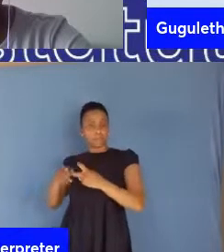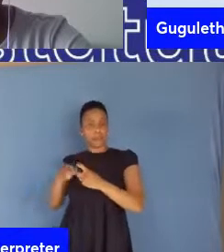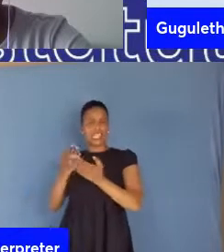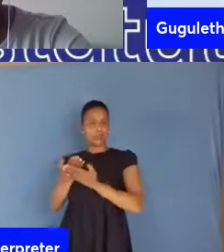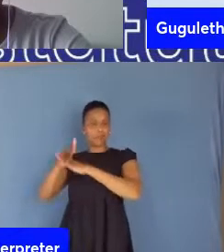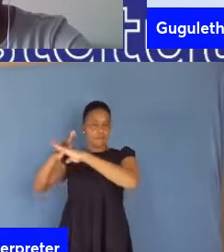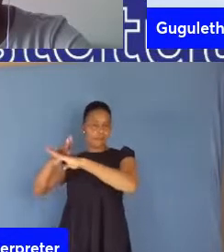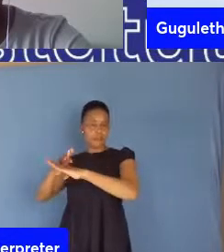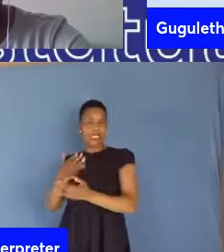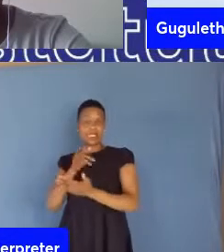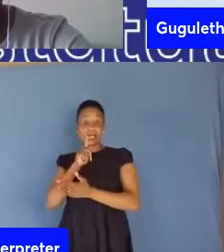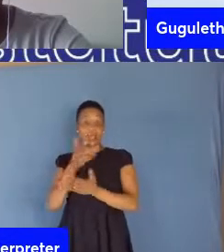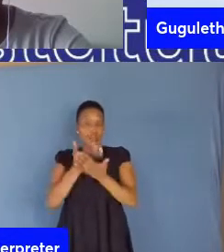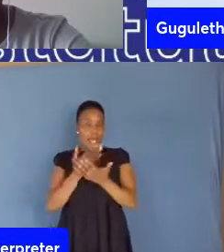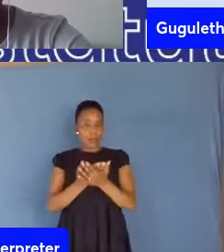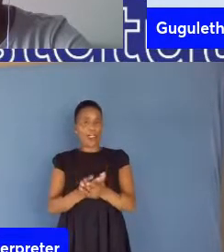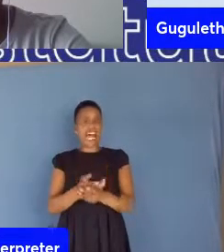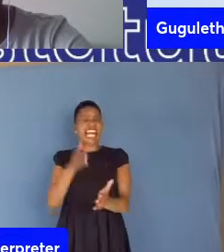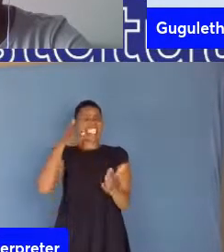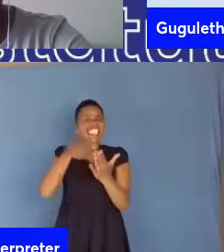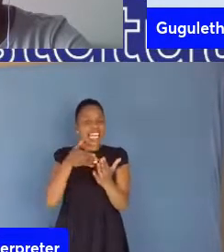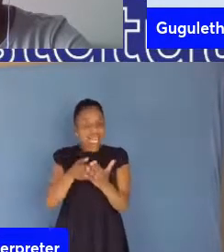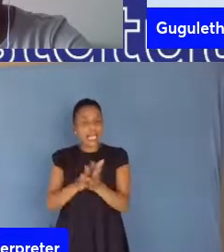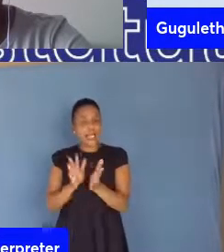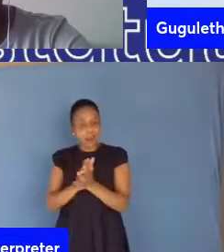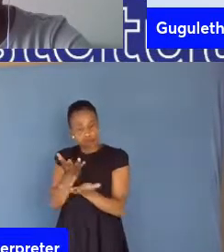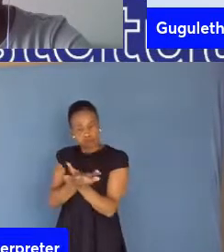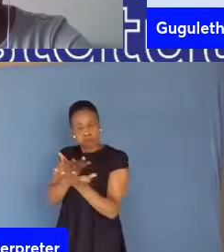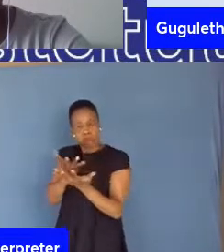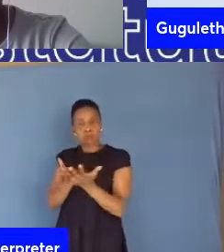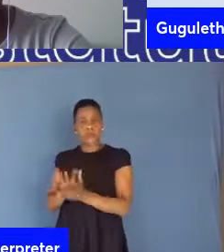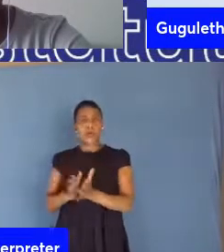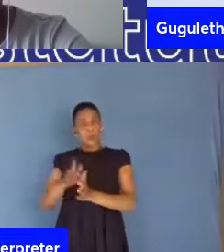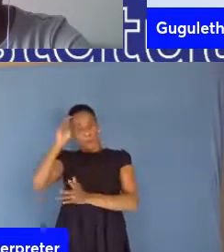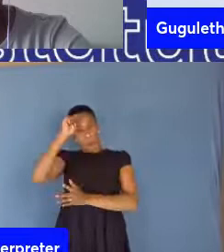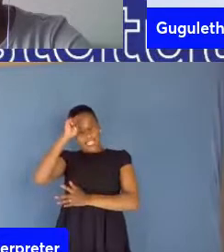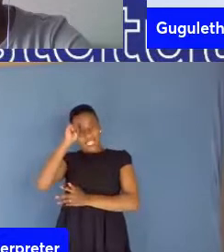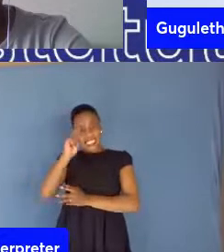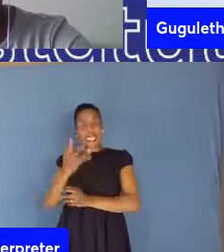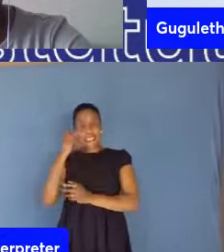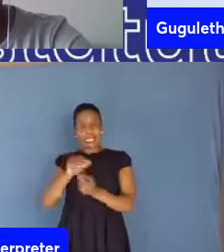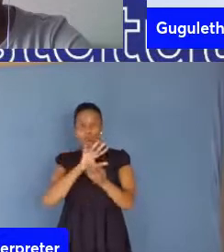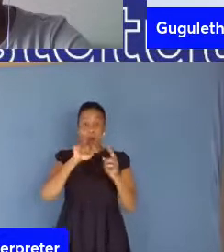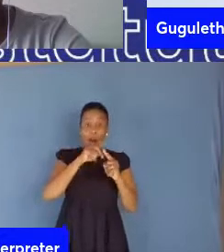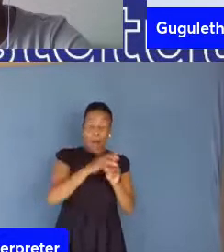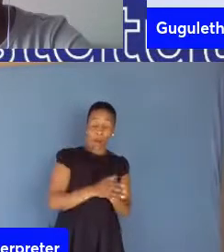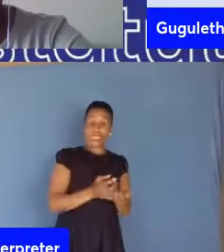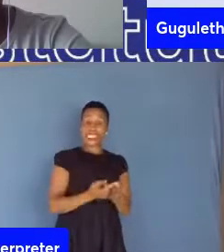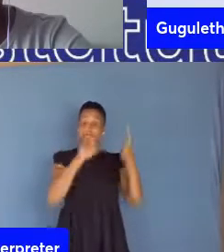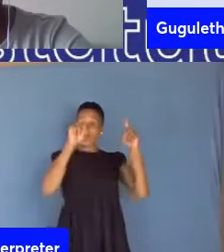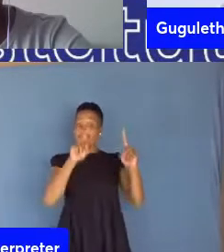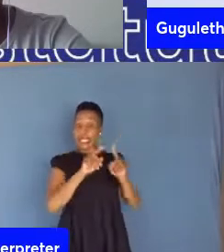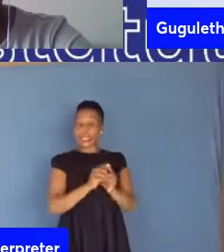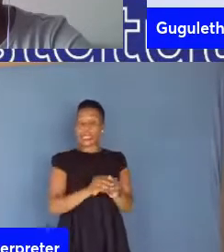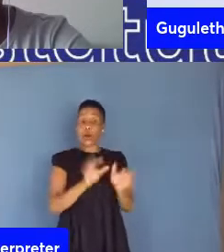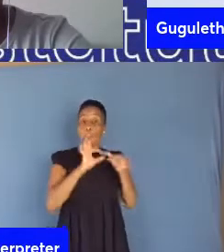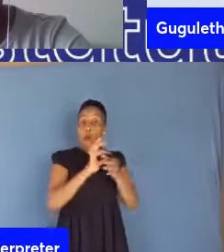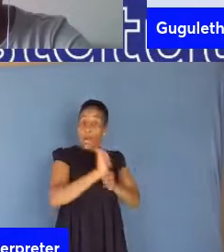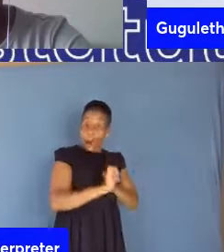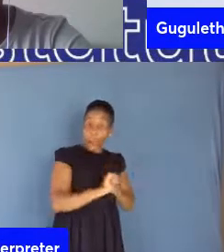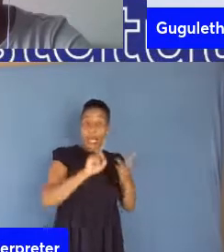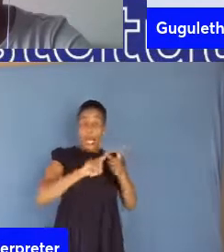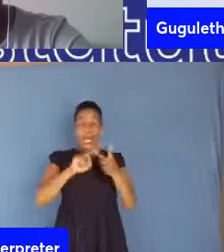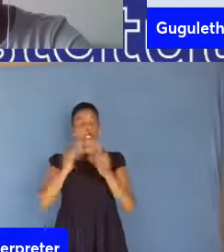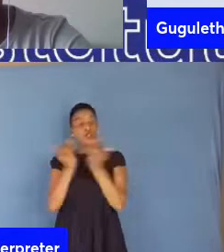we engage boys, until we have a different system in our homes, until we have a different system in schools, wherein boys